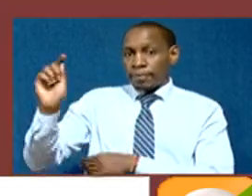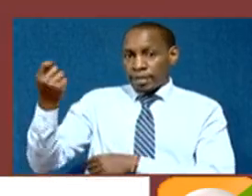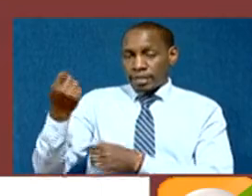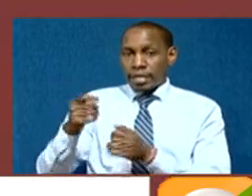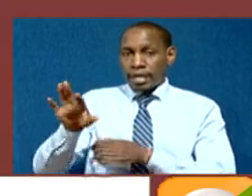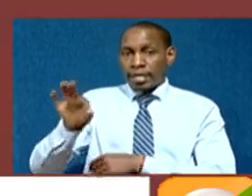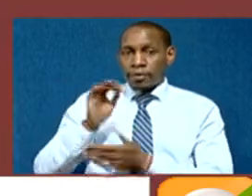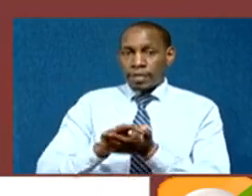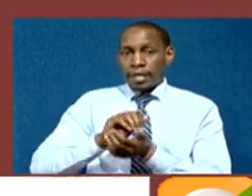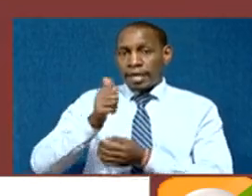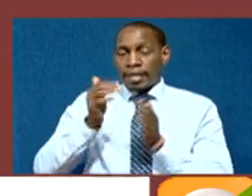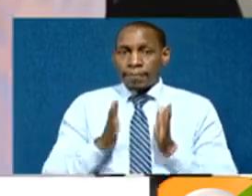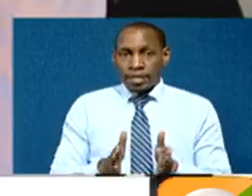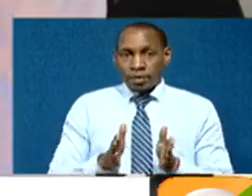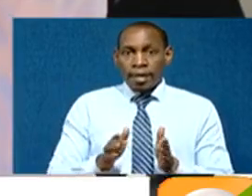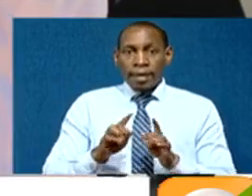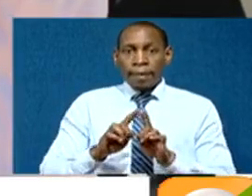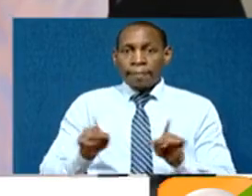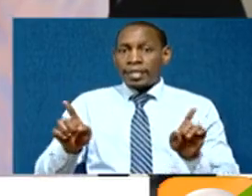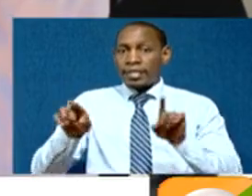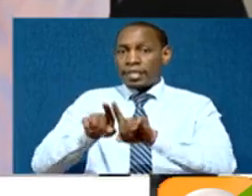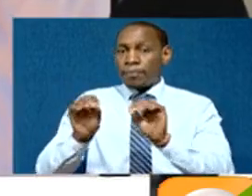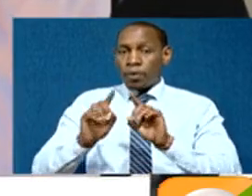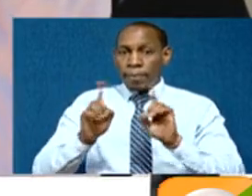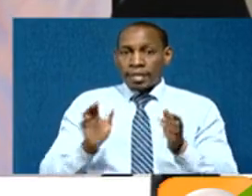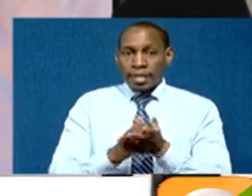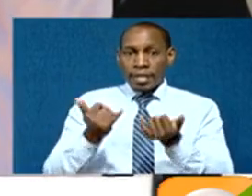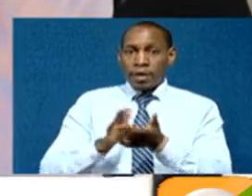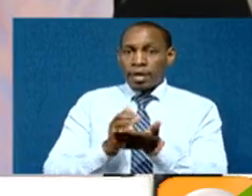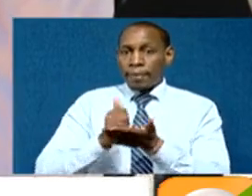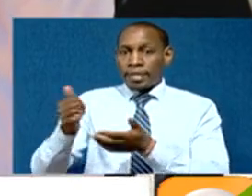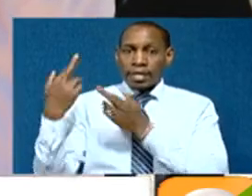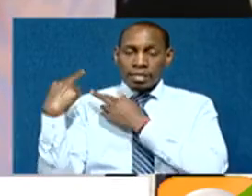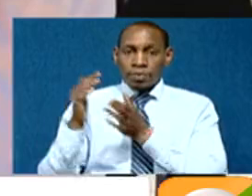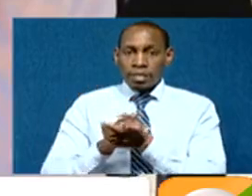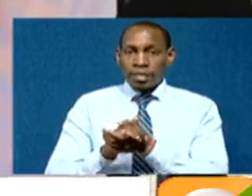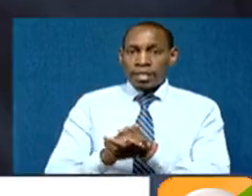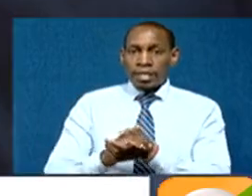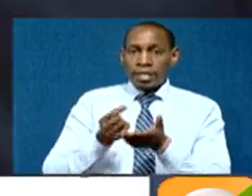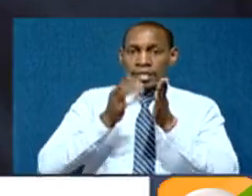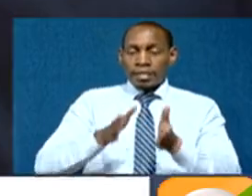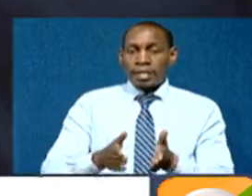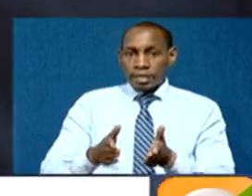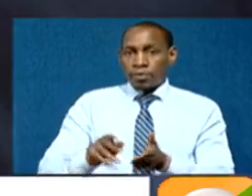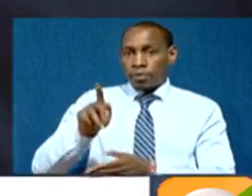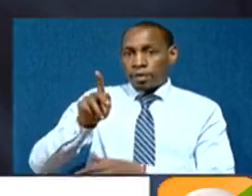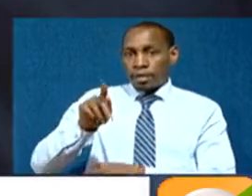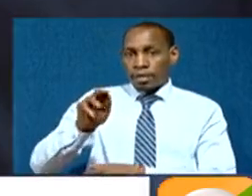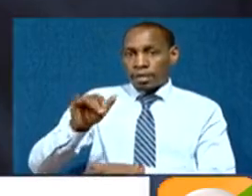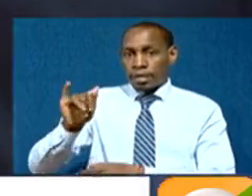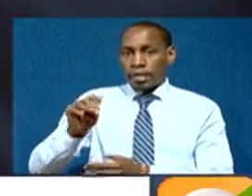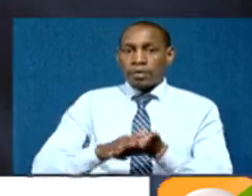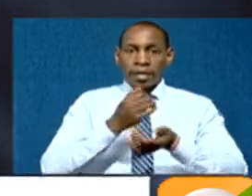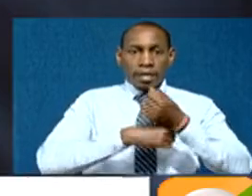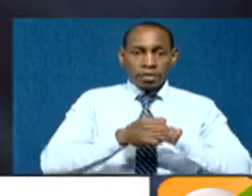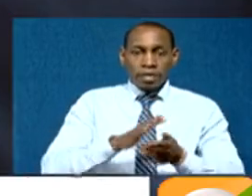have nominated a replacement. He never did, and instead assigned the duties of secretary to the cabinet to Kinyua, doubling up as the